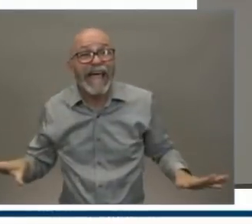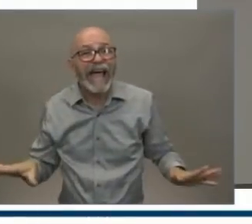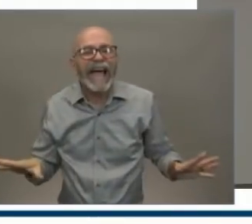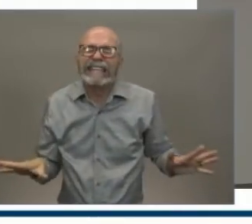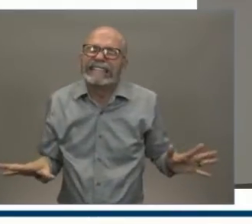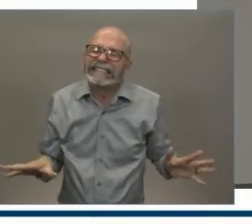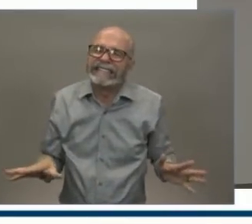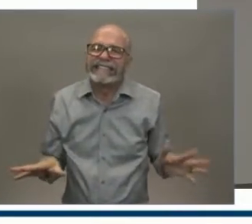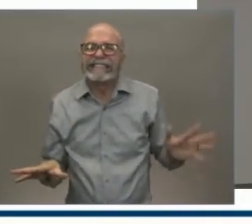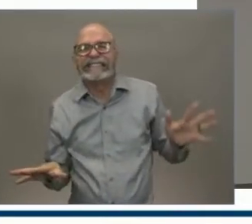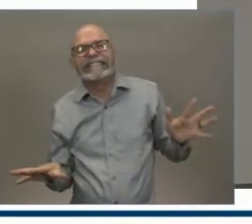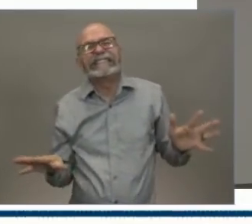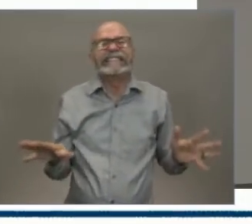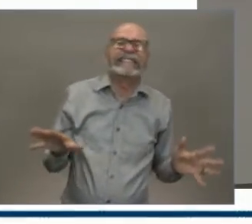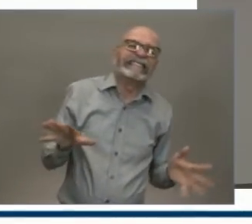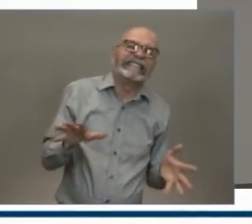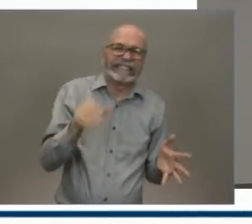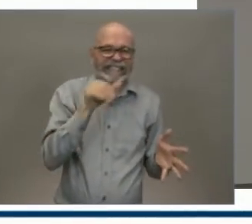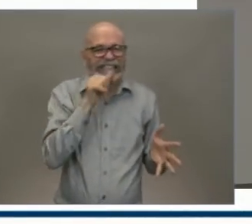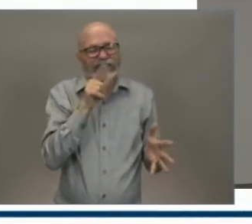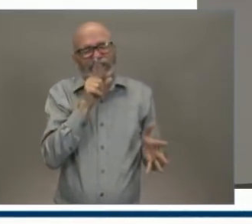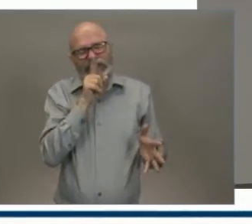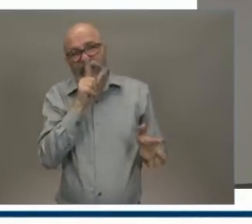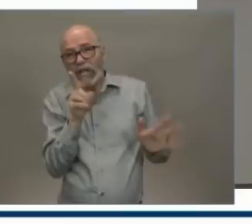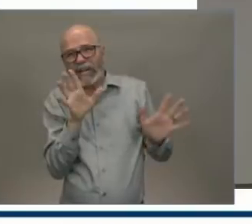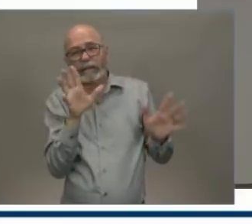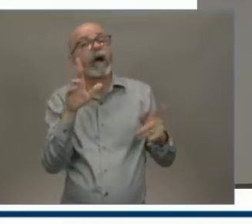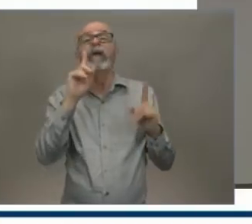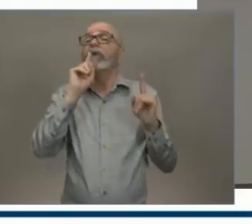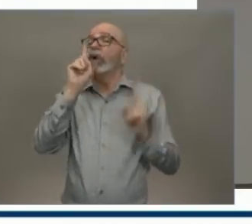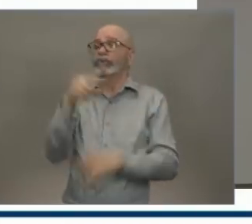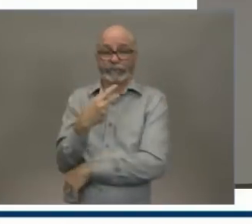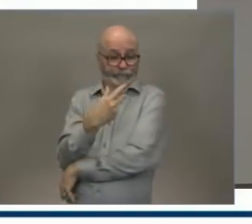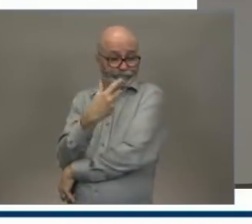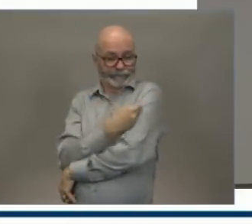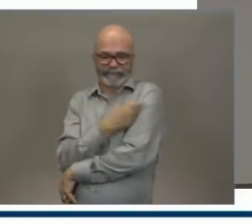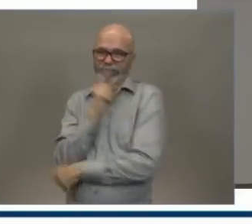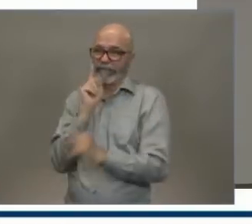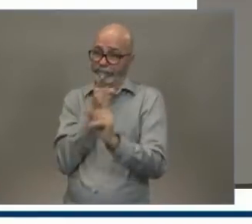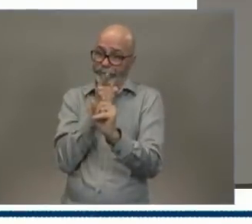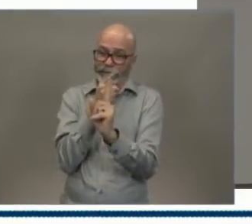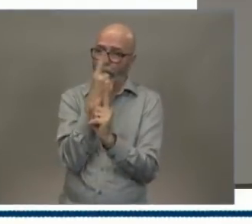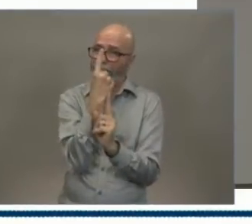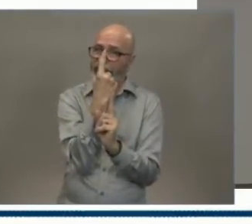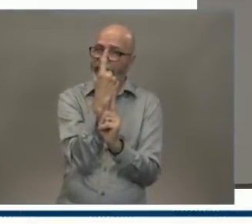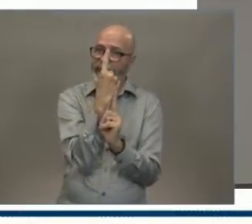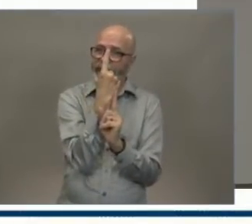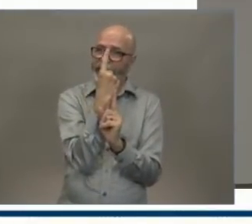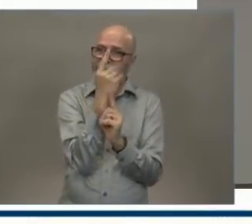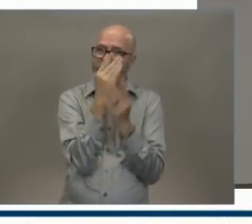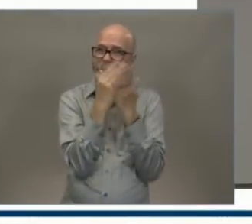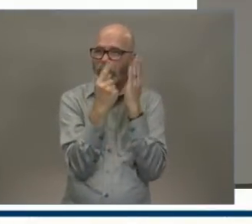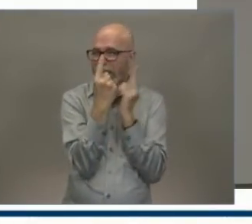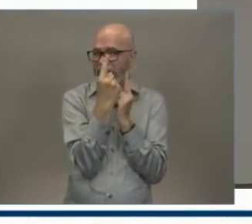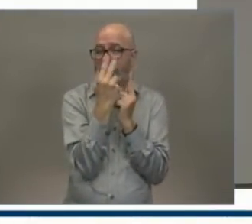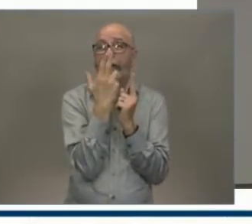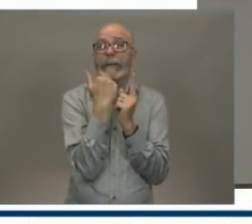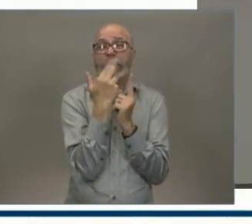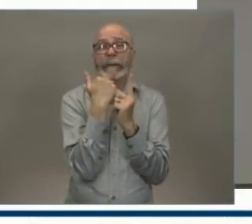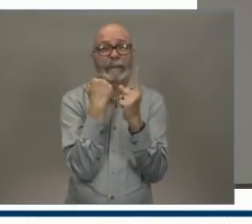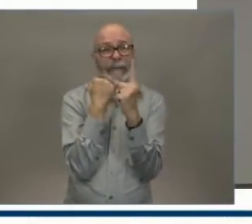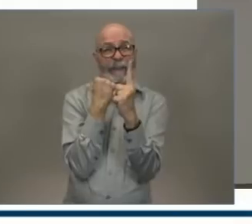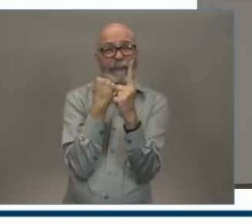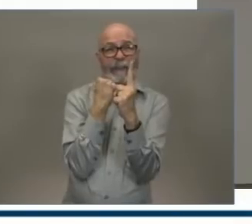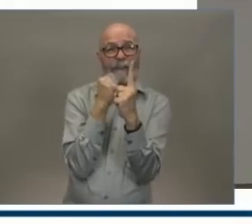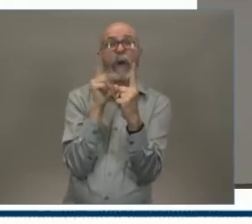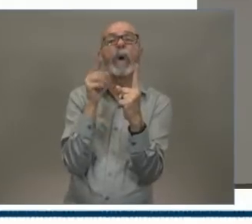just the vaccine. The vaccine is just one piece of a puzzle. We also continue to look about what is our epidemiology locally,